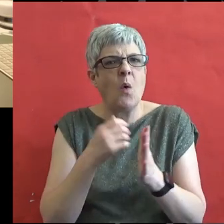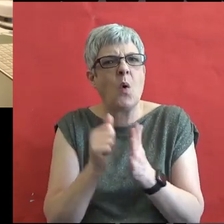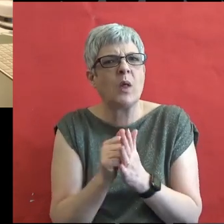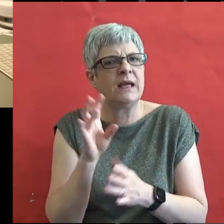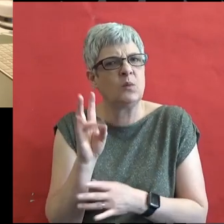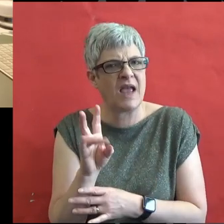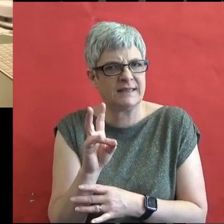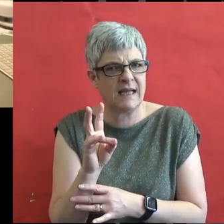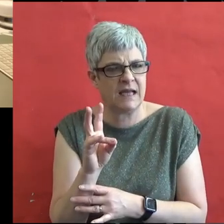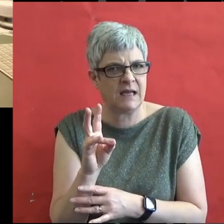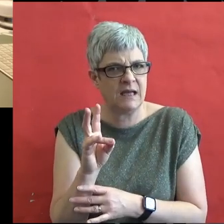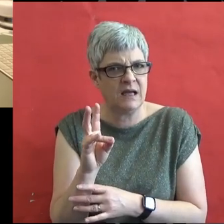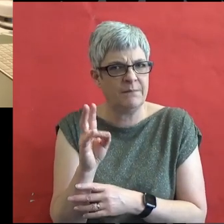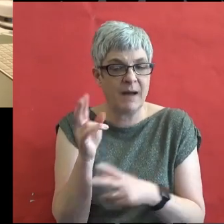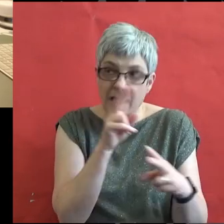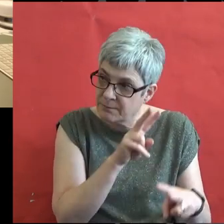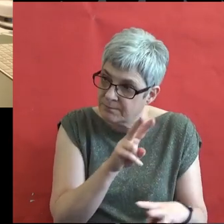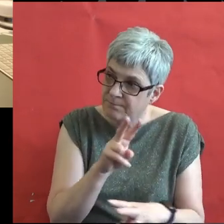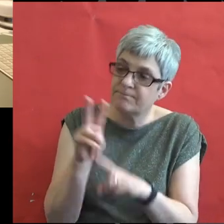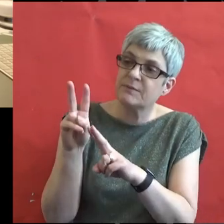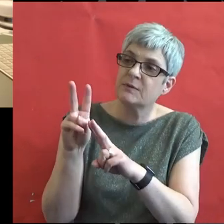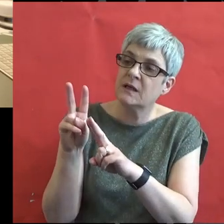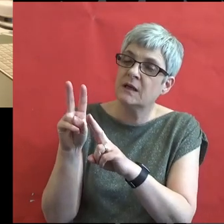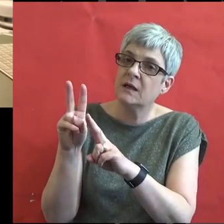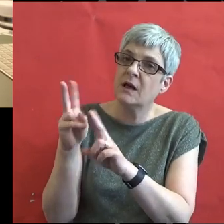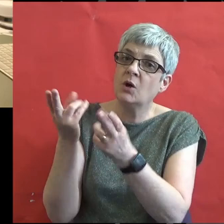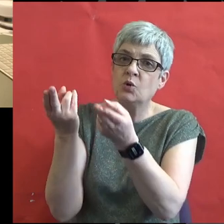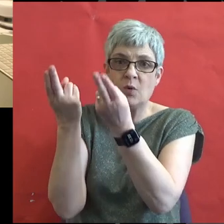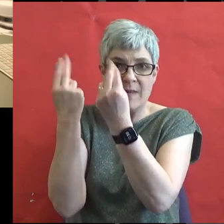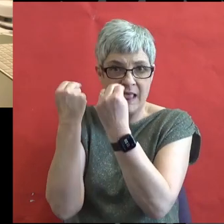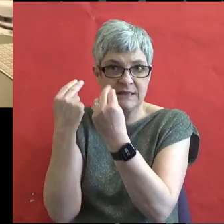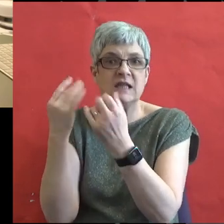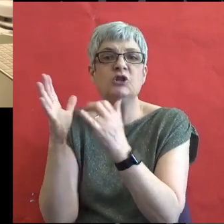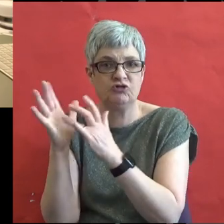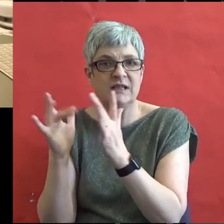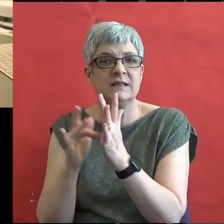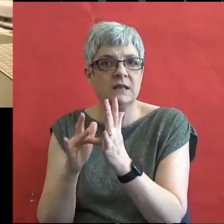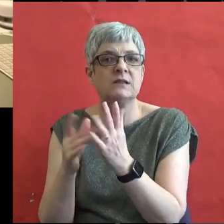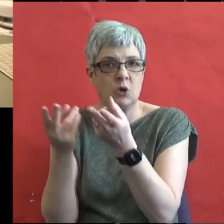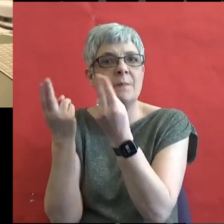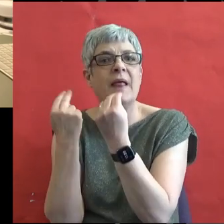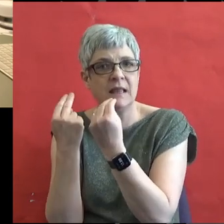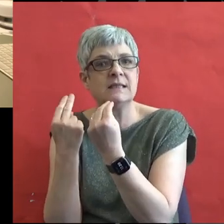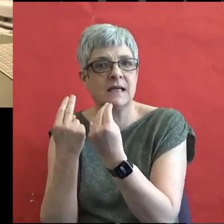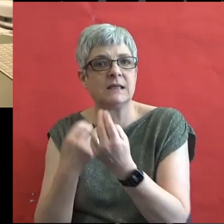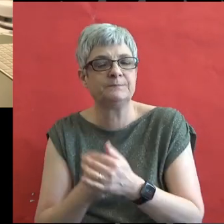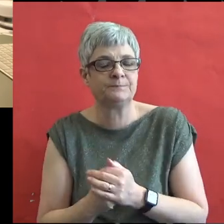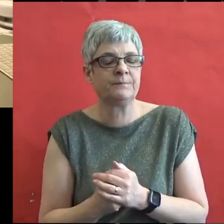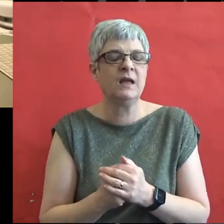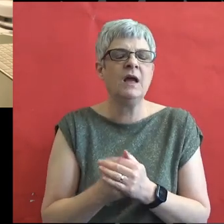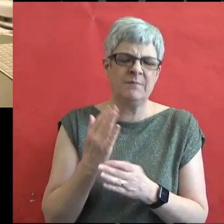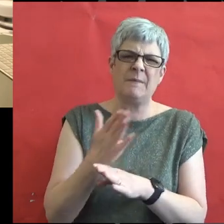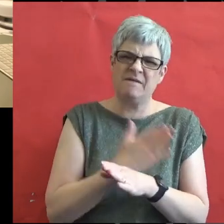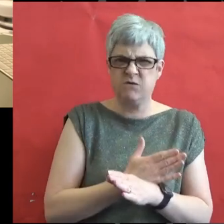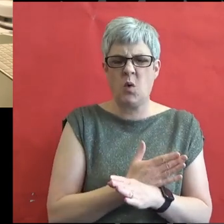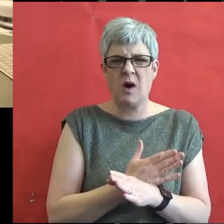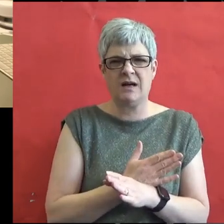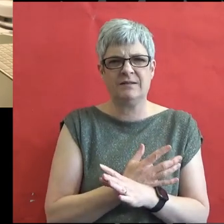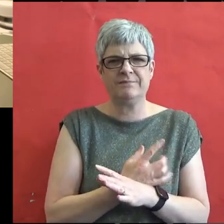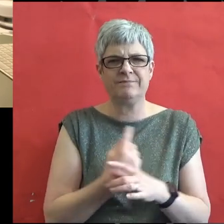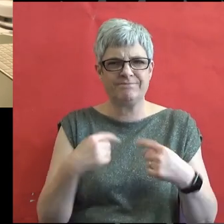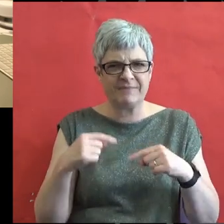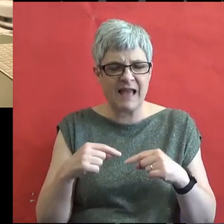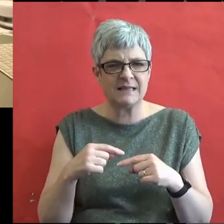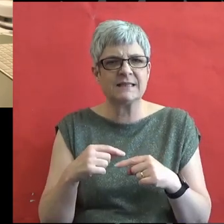turning our attention to the humility of Jesus. But before we do that, let